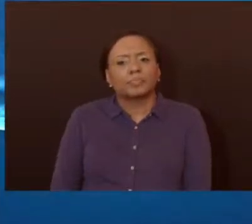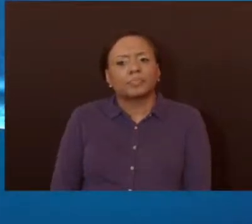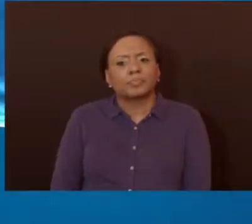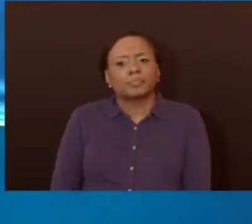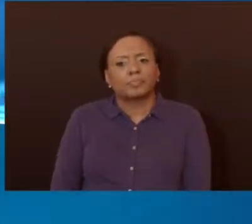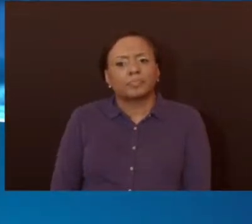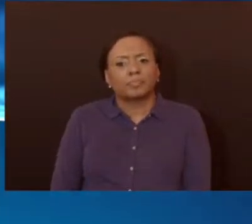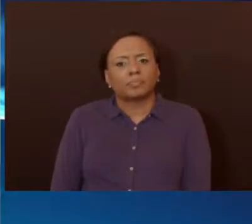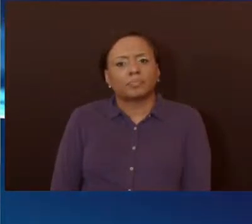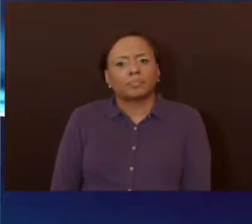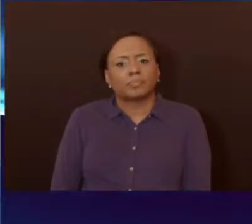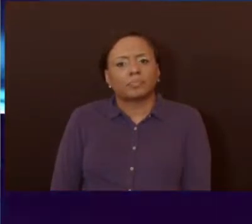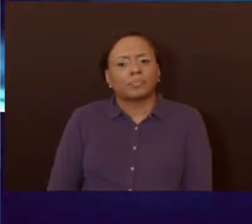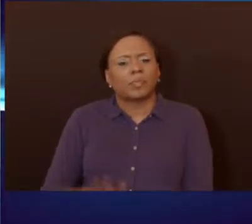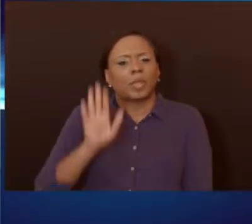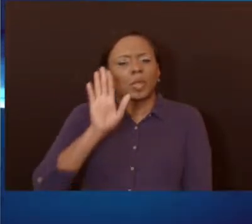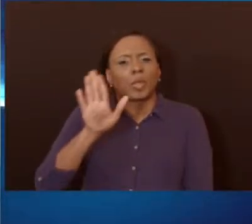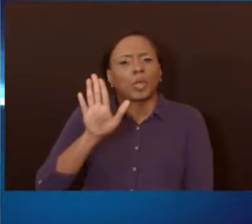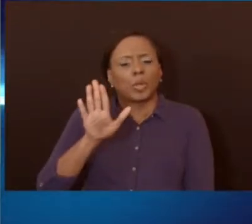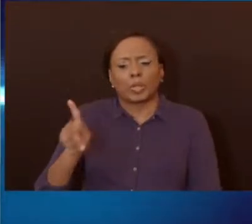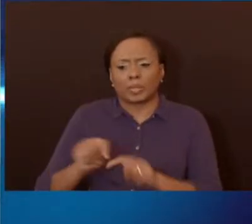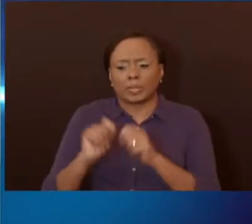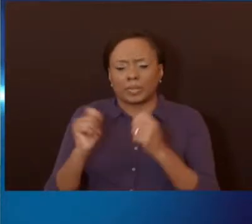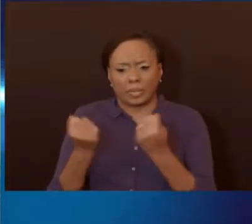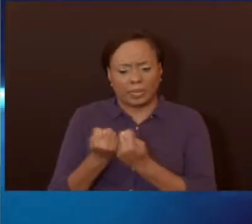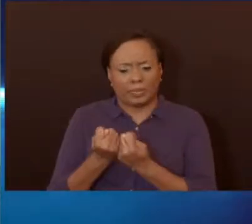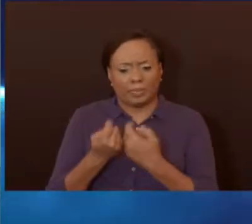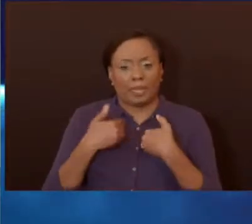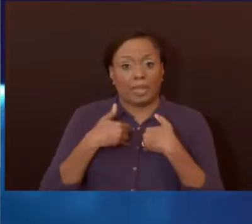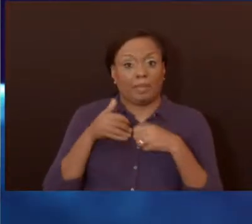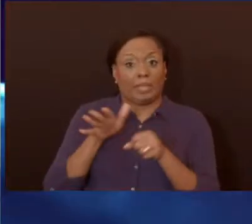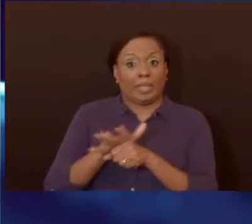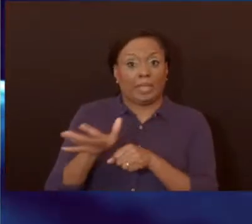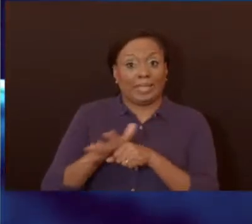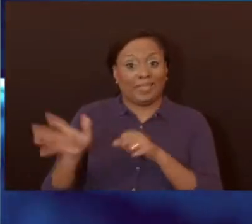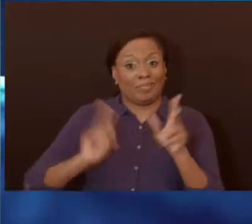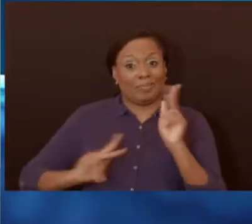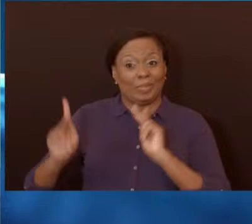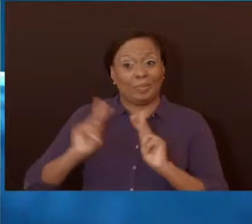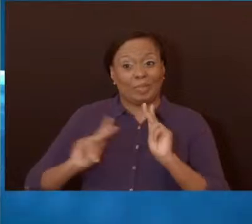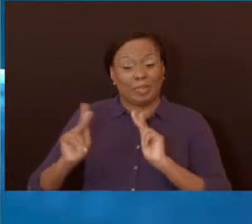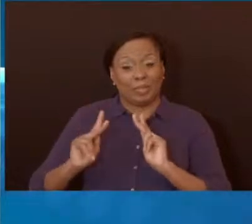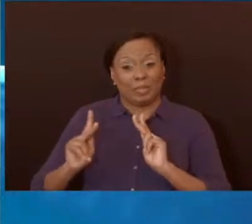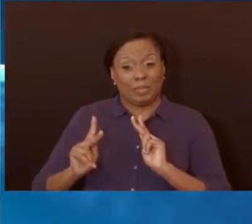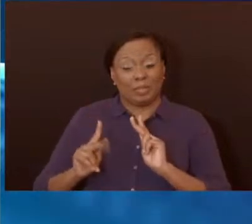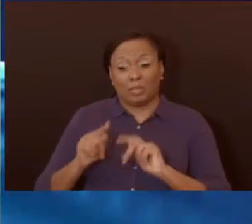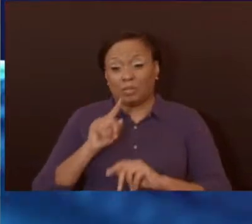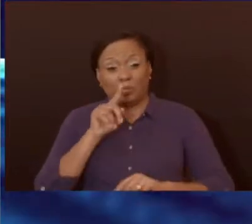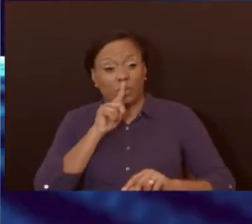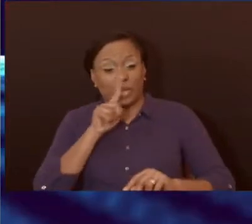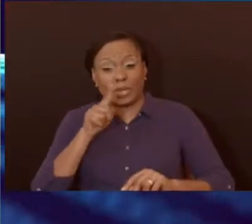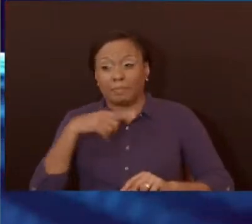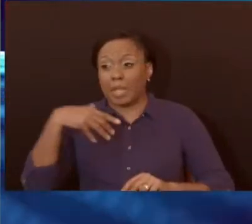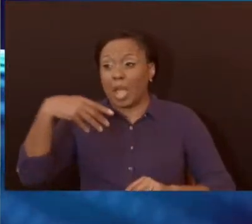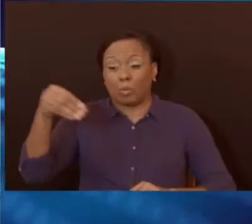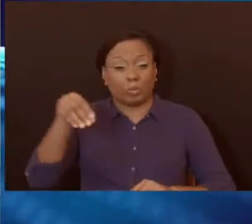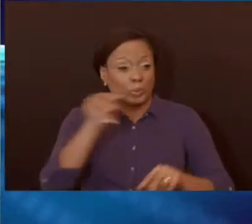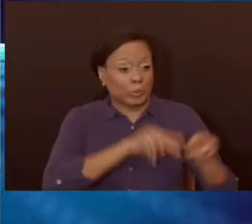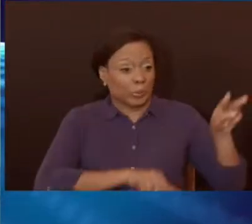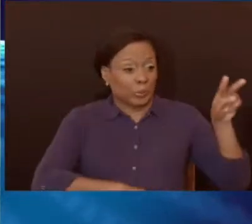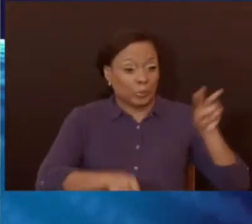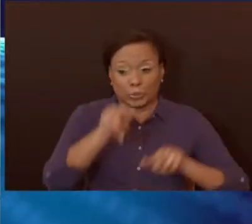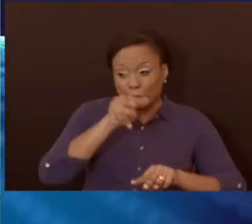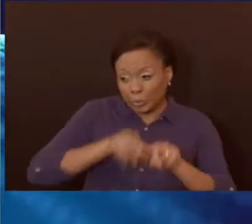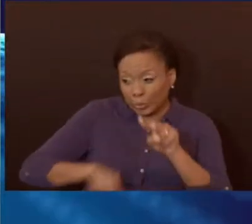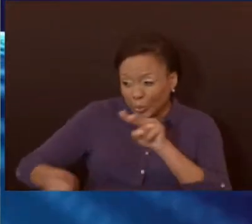has the adequate manpower and resources to keep monitor